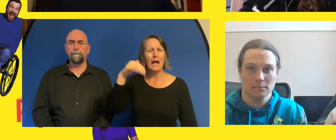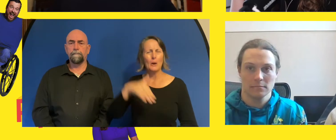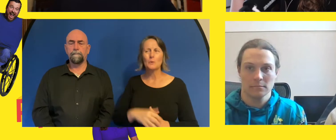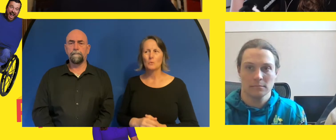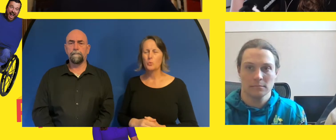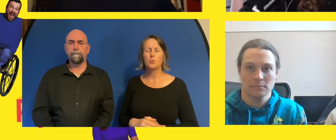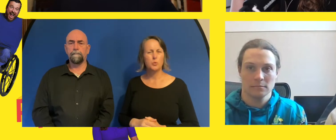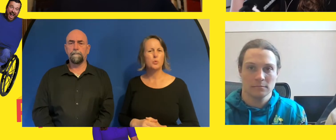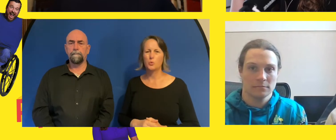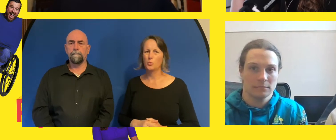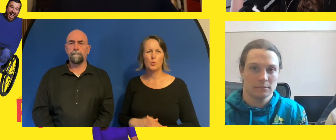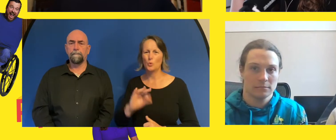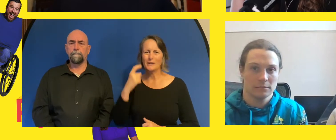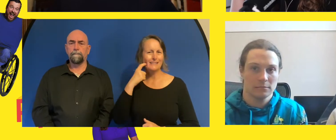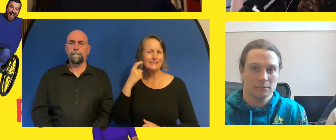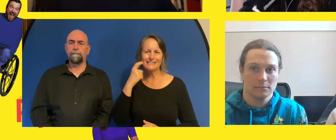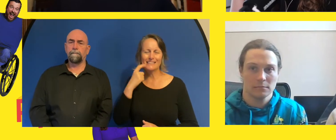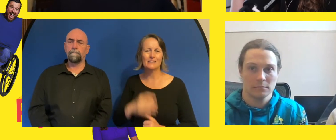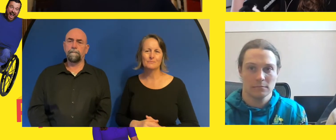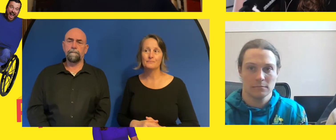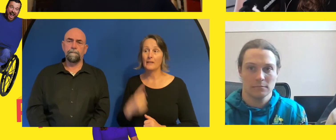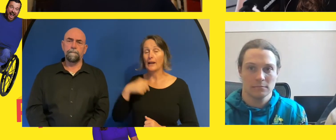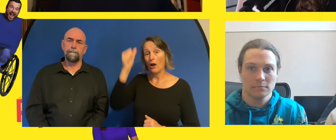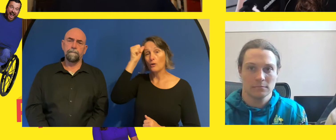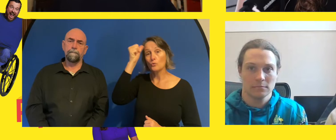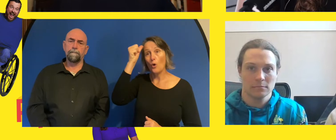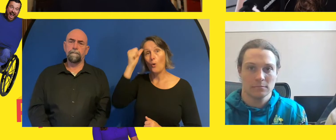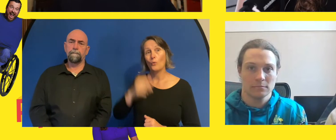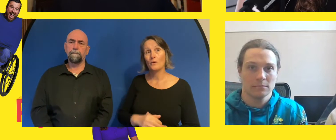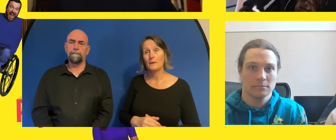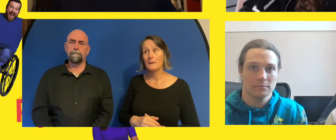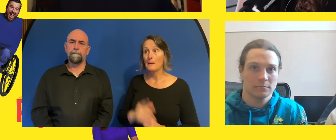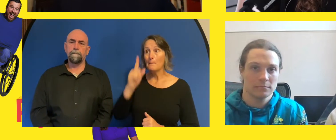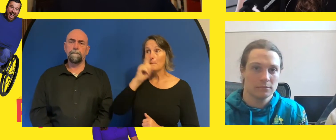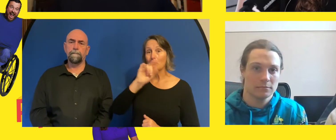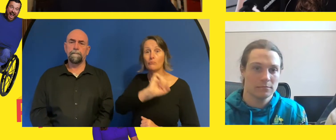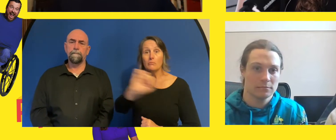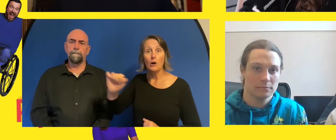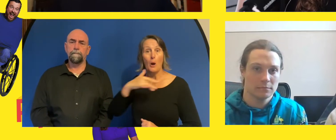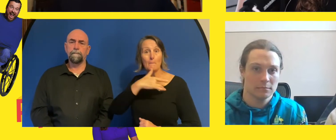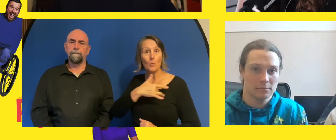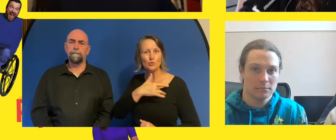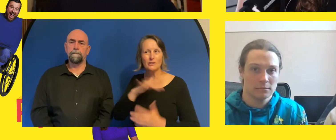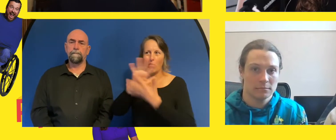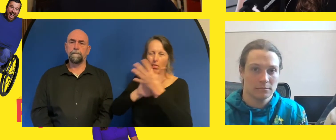mixed emotion. A lot of people saying, what about the athletes from those two countries that were